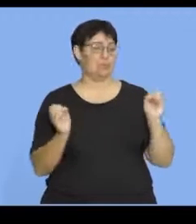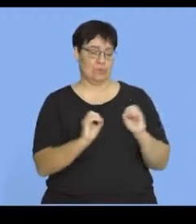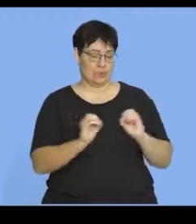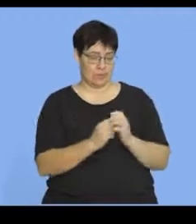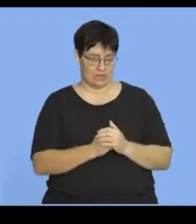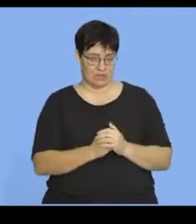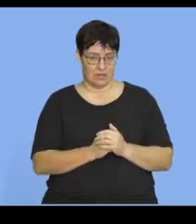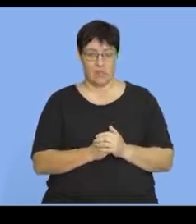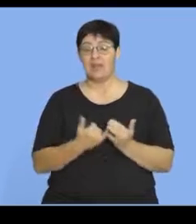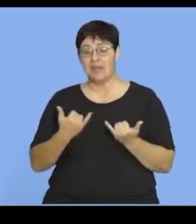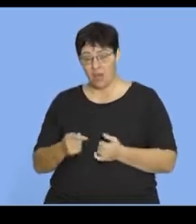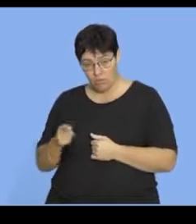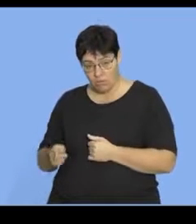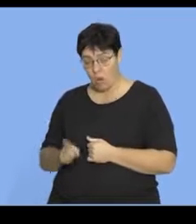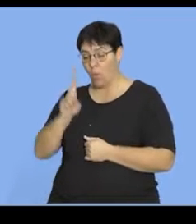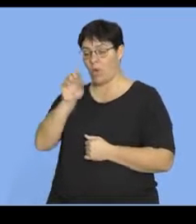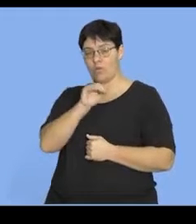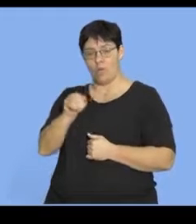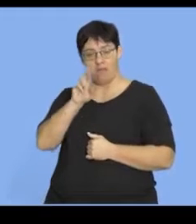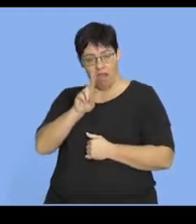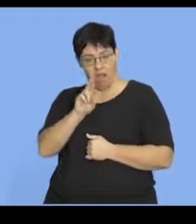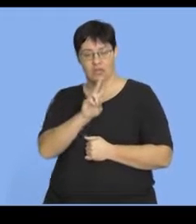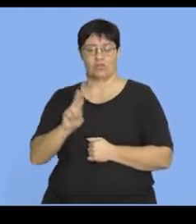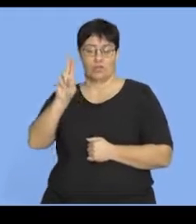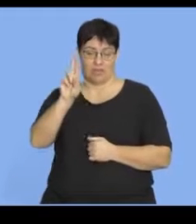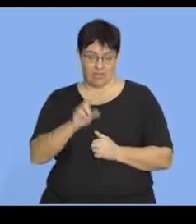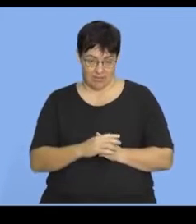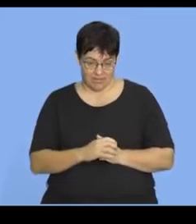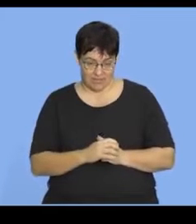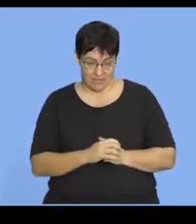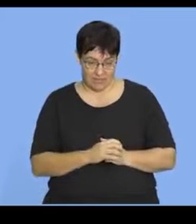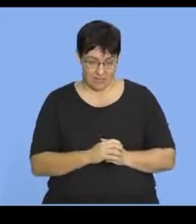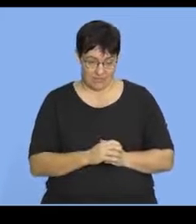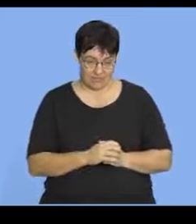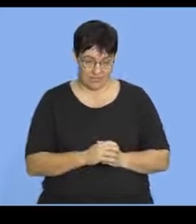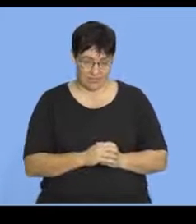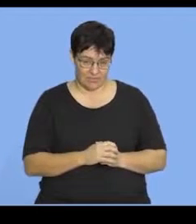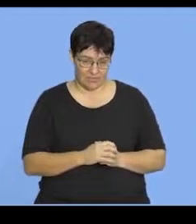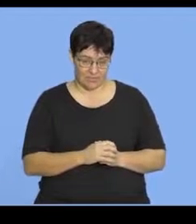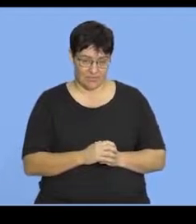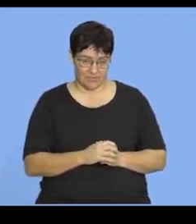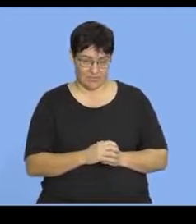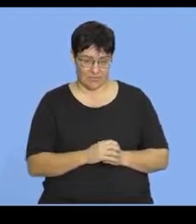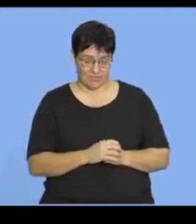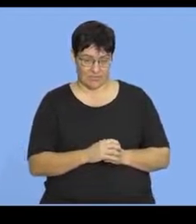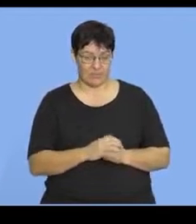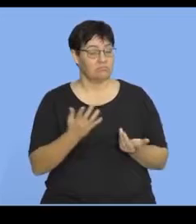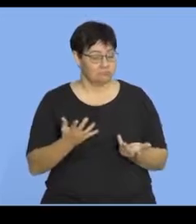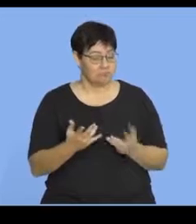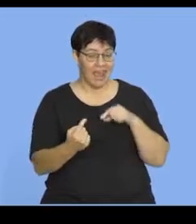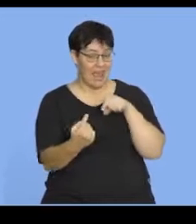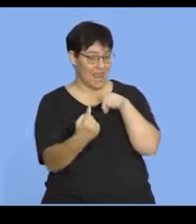But now I plot a graph of 1 over r squared. If this is